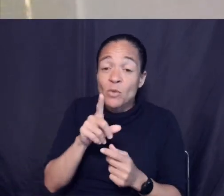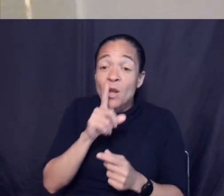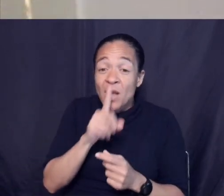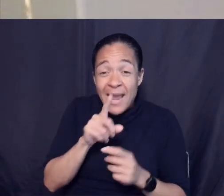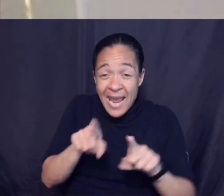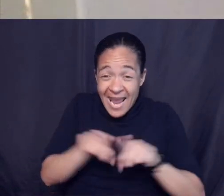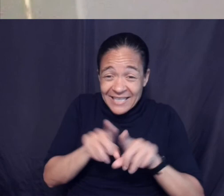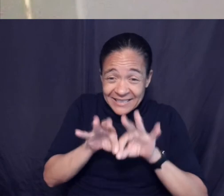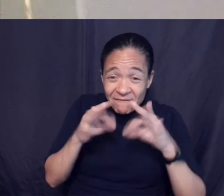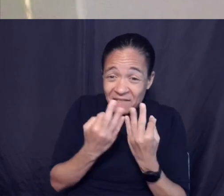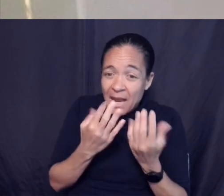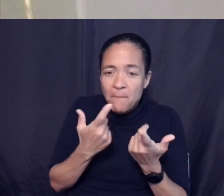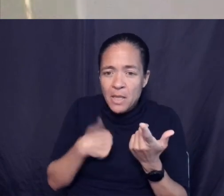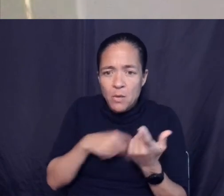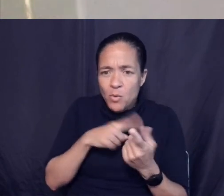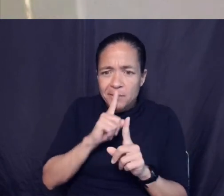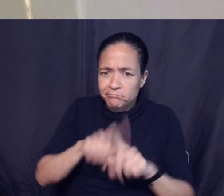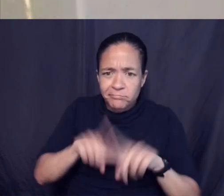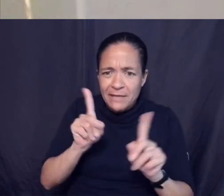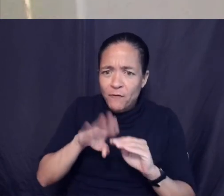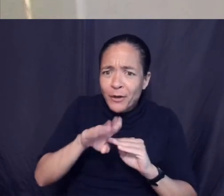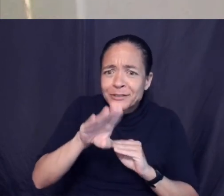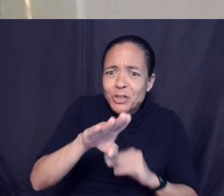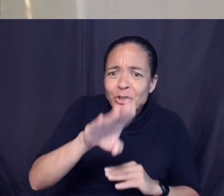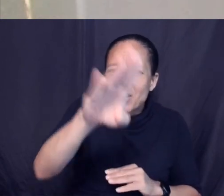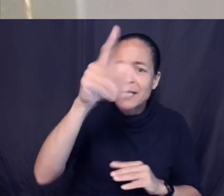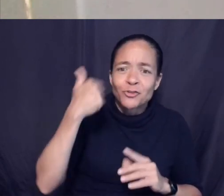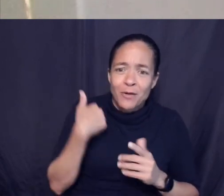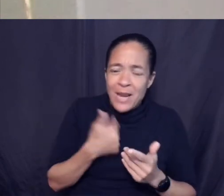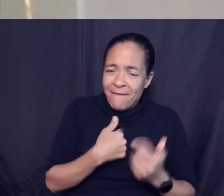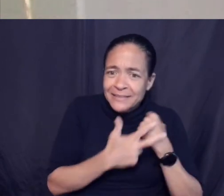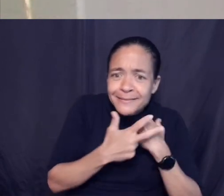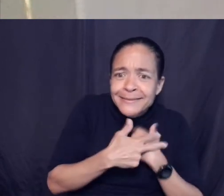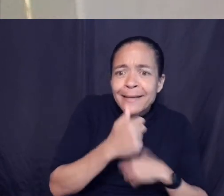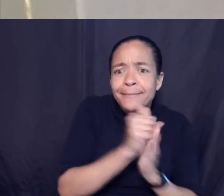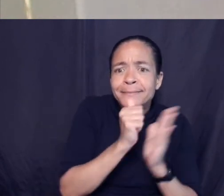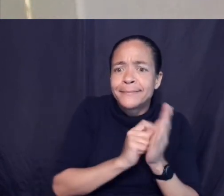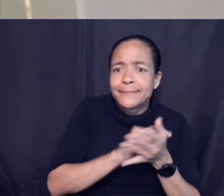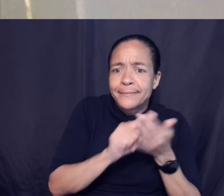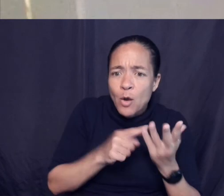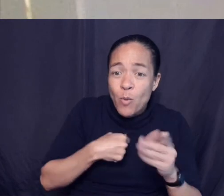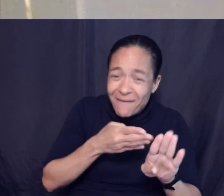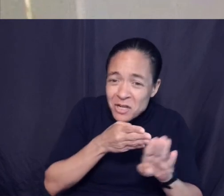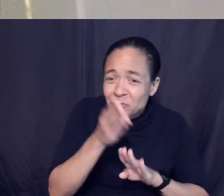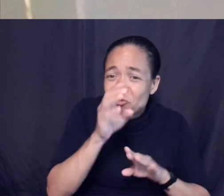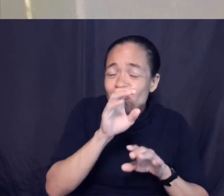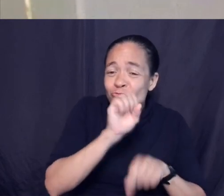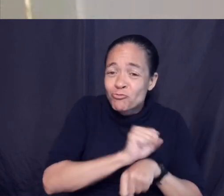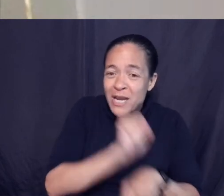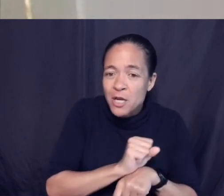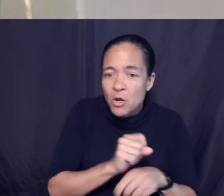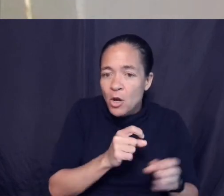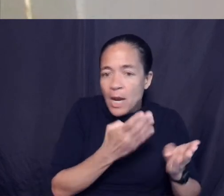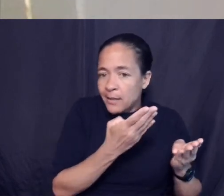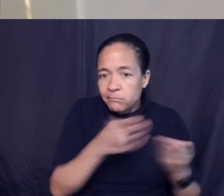trajectory as a family. We had safety nets and careers, and now we mainly are working to be advocates